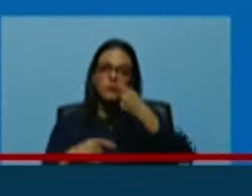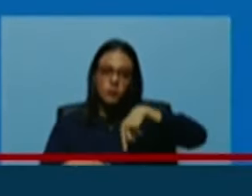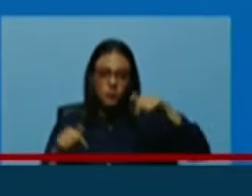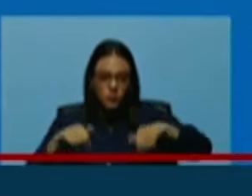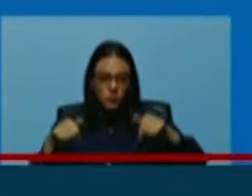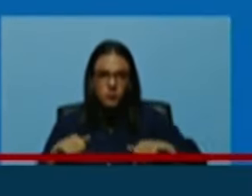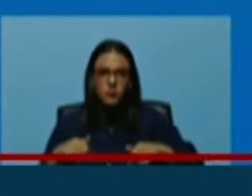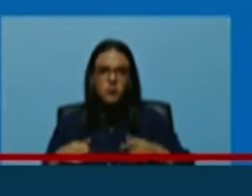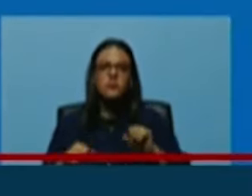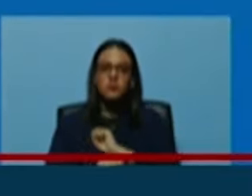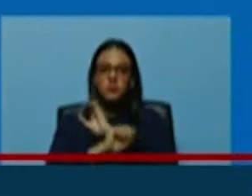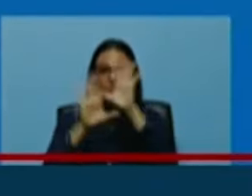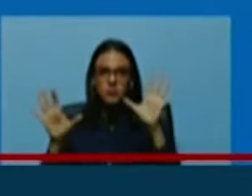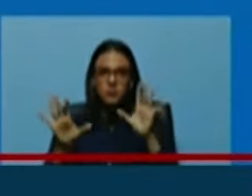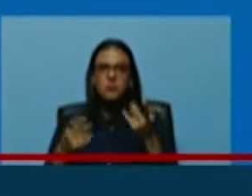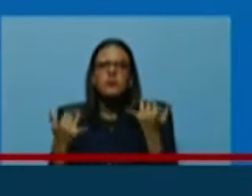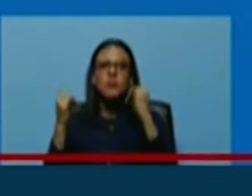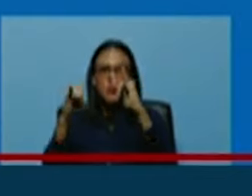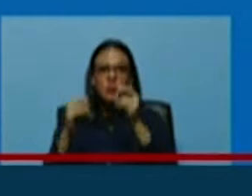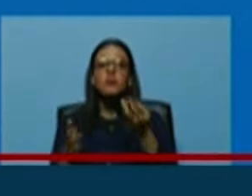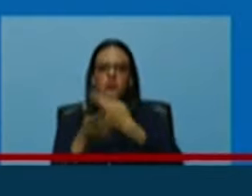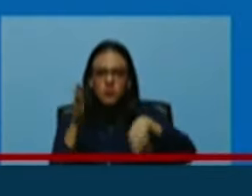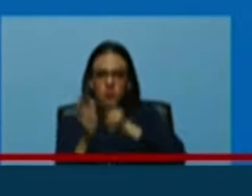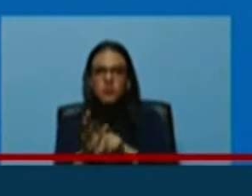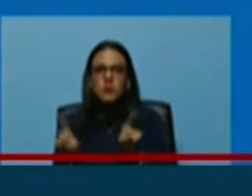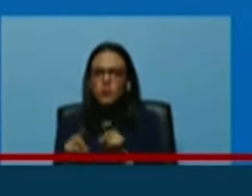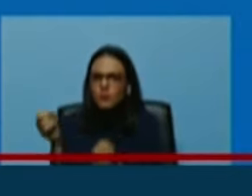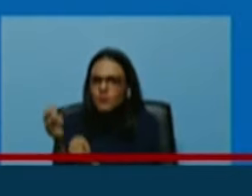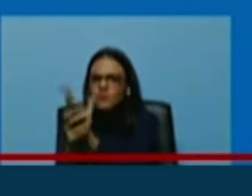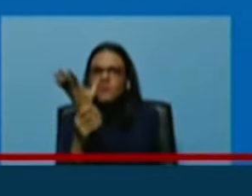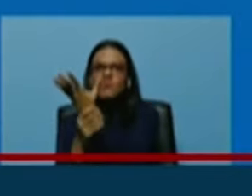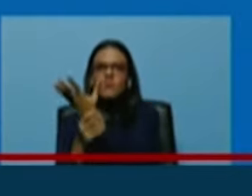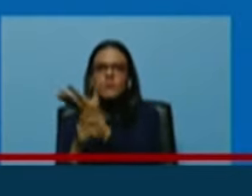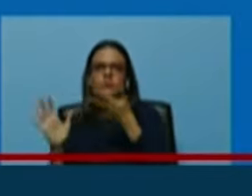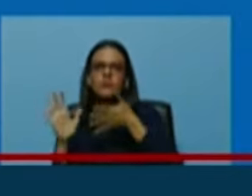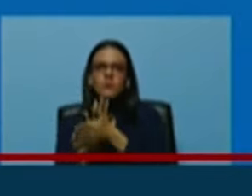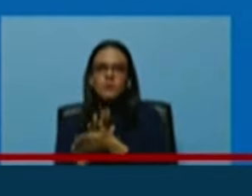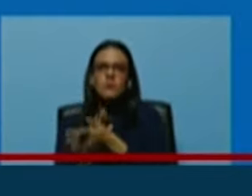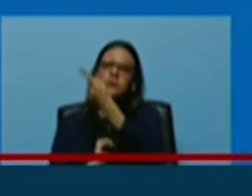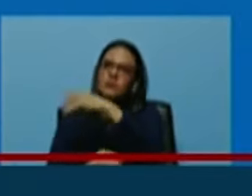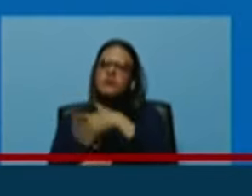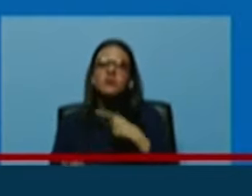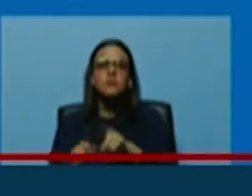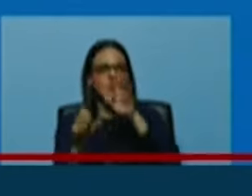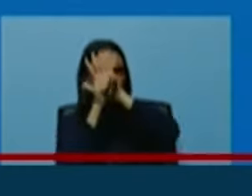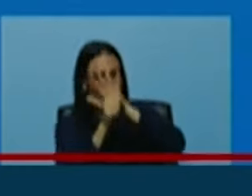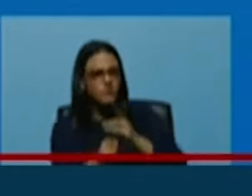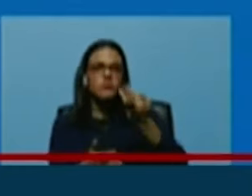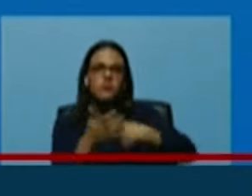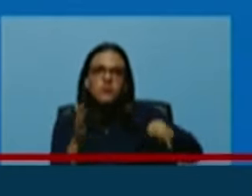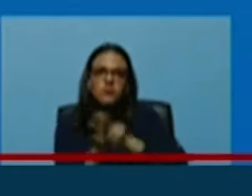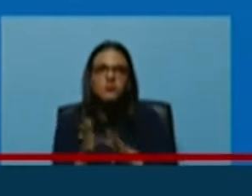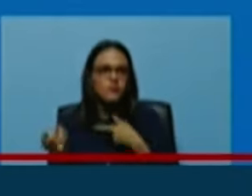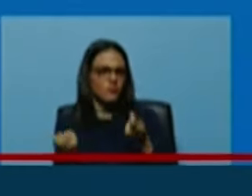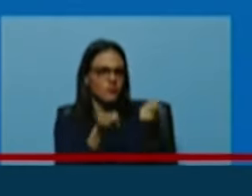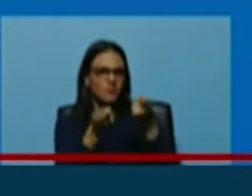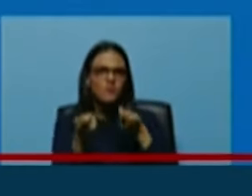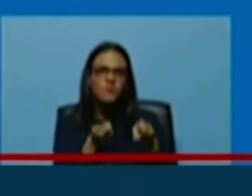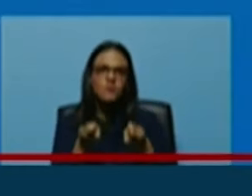prime ministers, presidents, it is very clear that there is an emergence, a resumption of